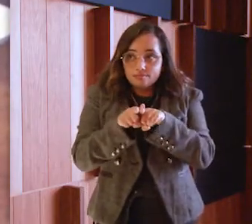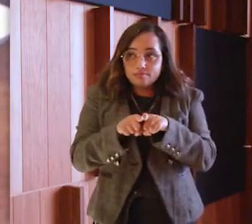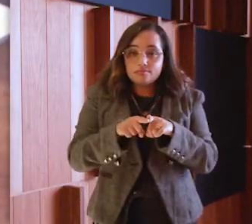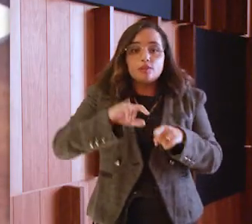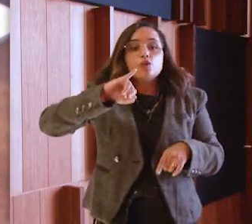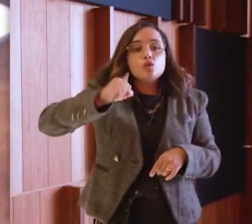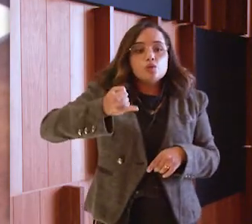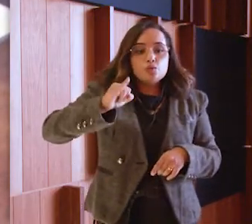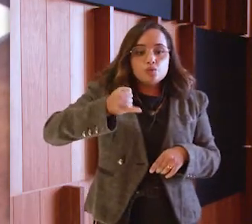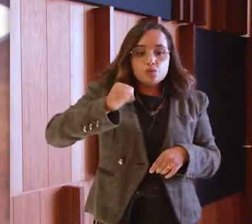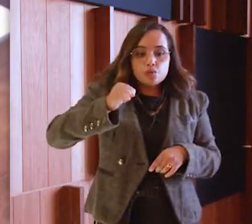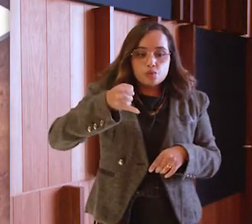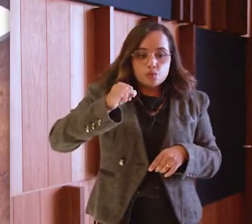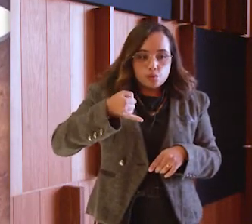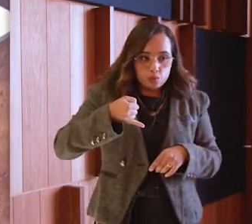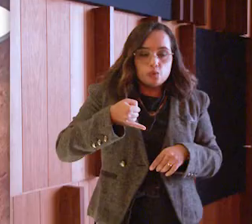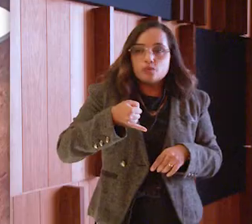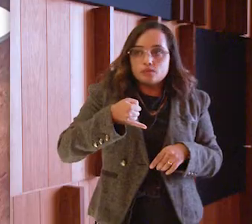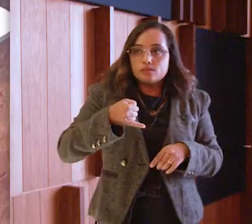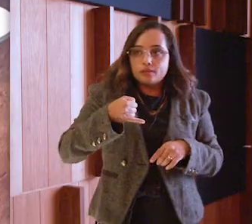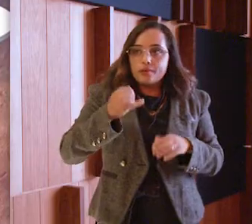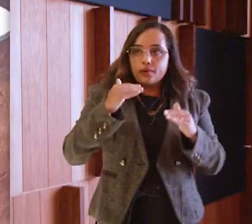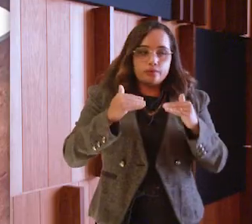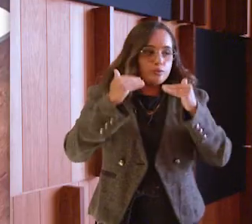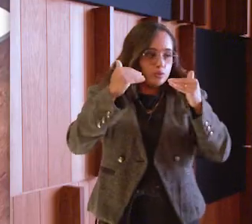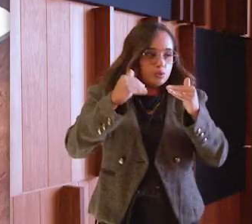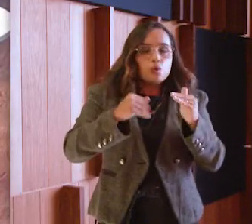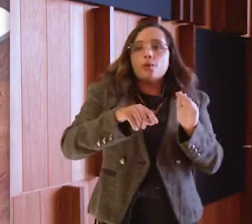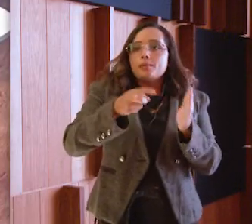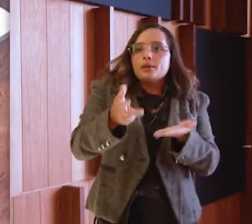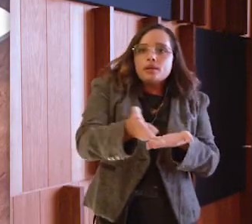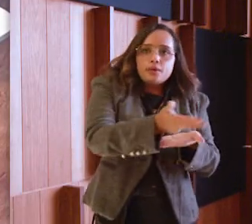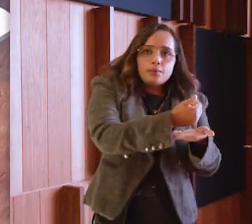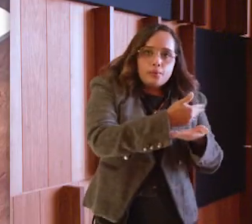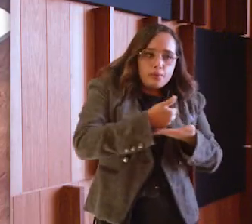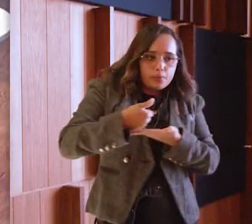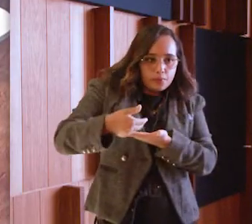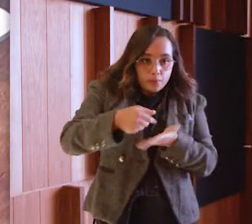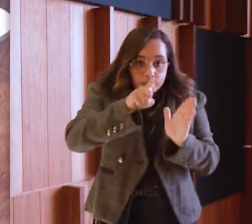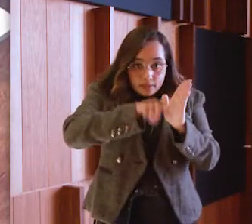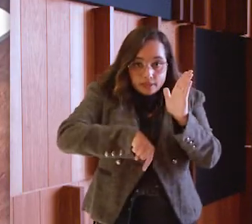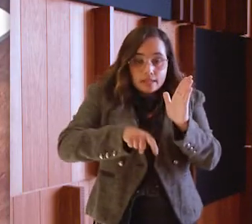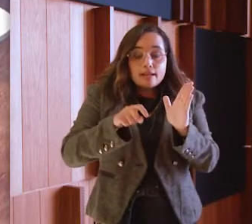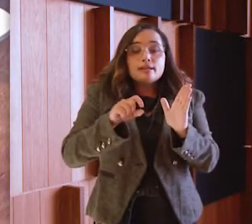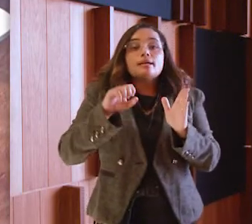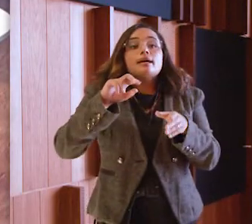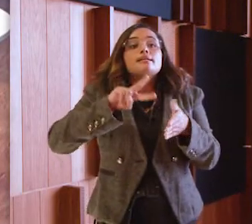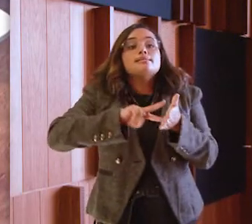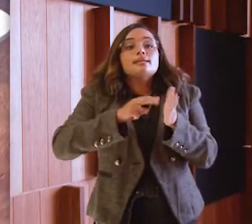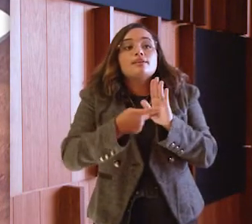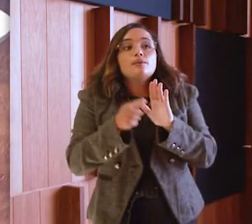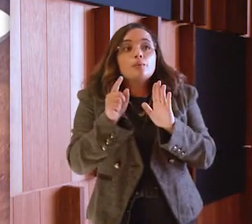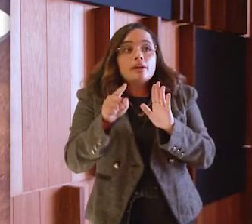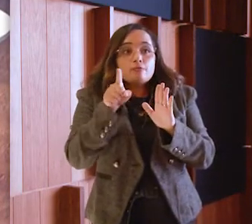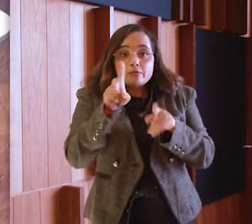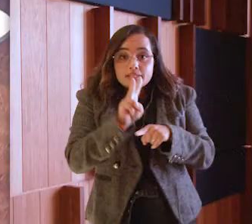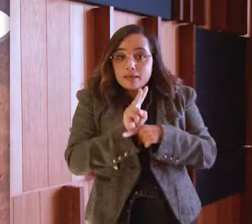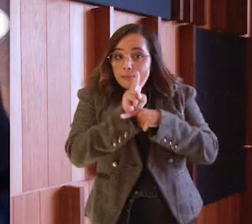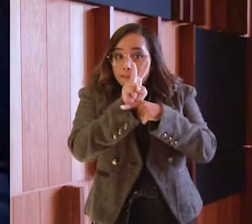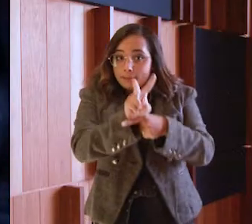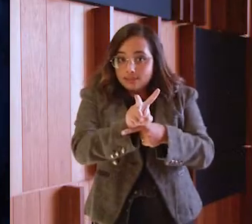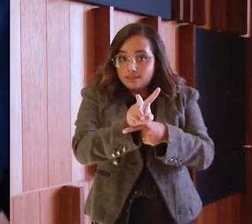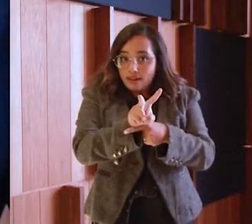tax starting in 2025 from a brother-sister company or from a parent company. I'm going to say that again. Starting